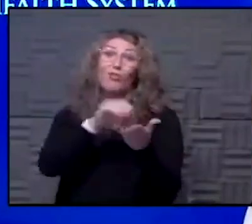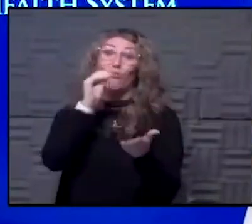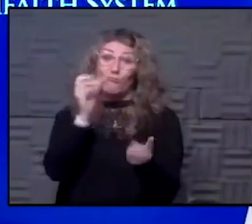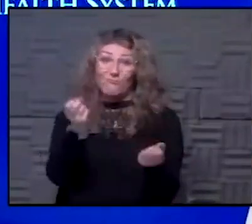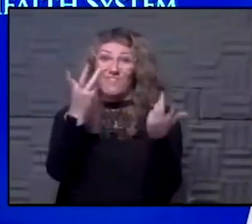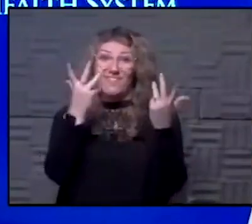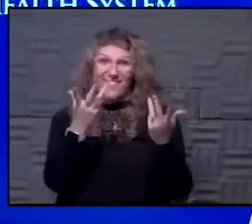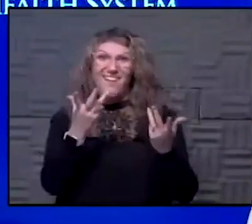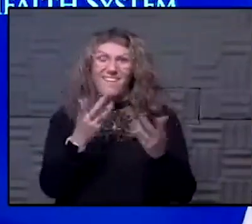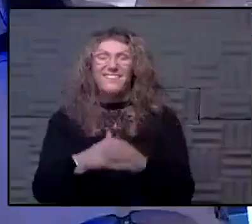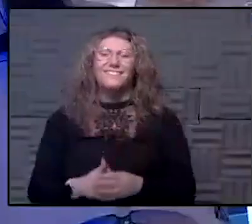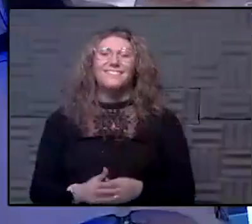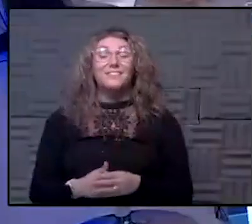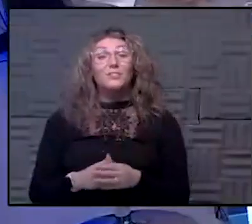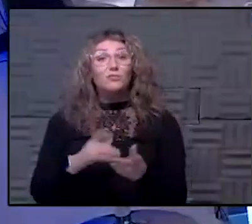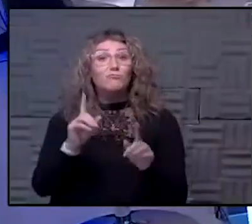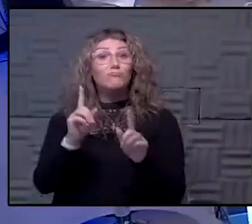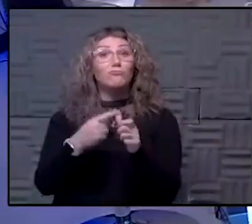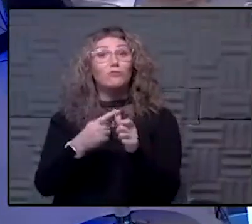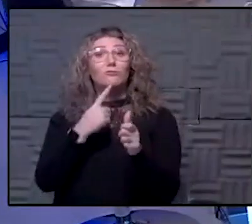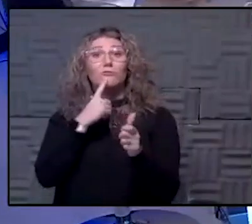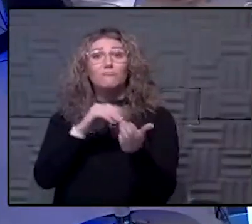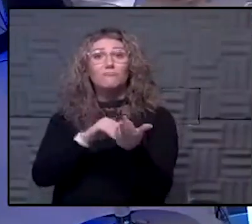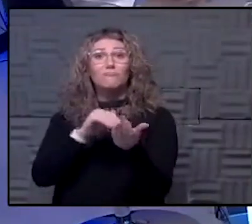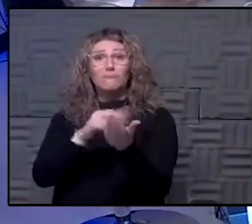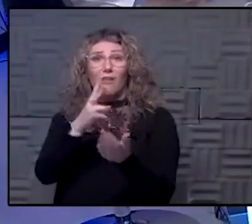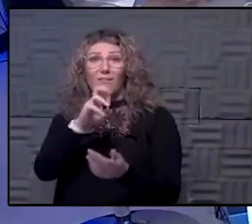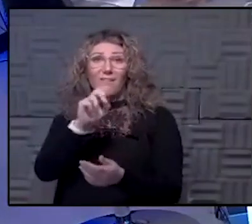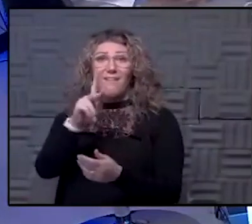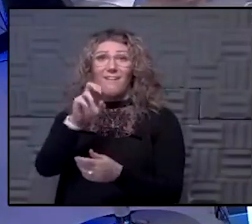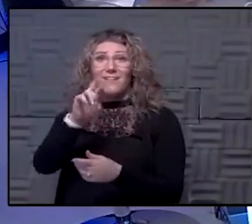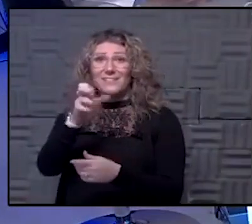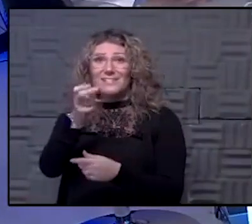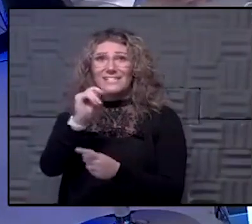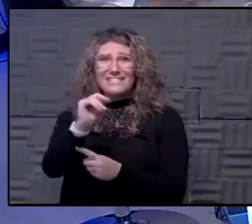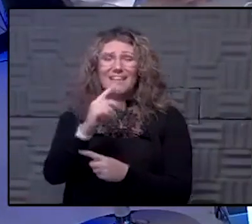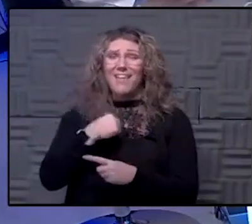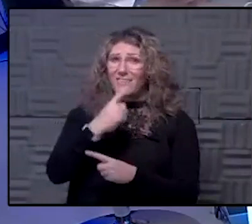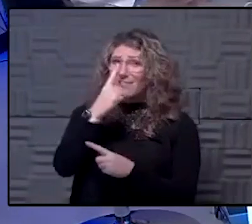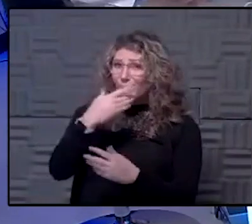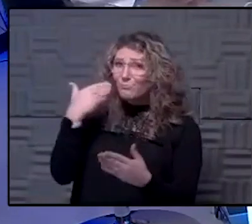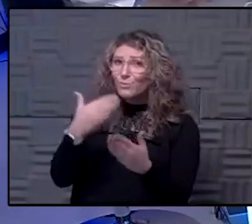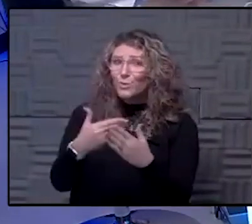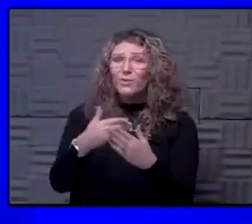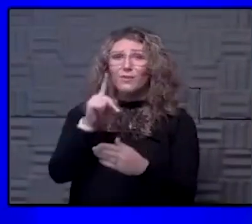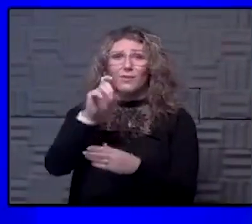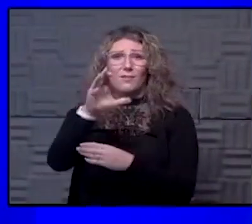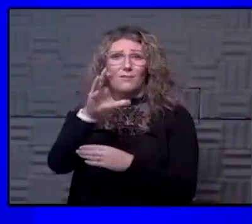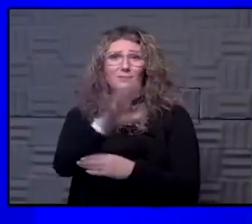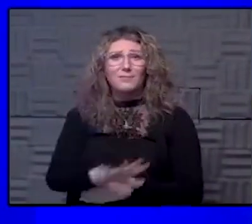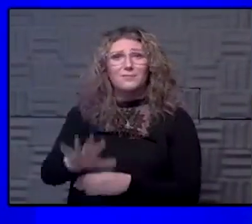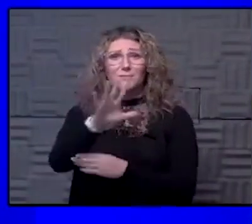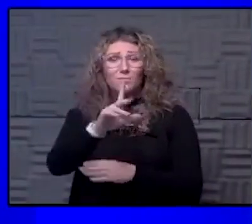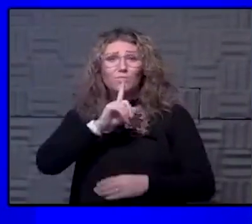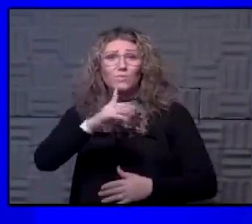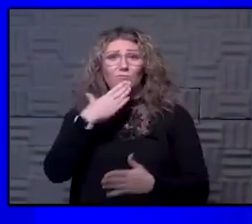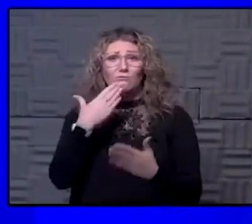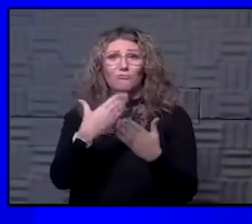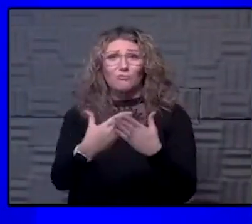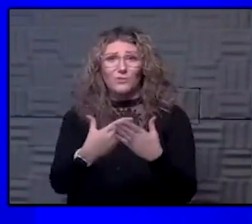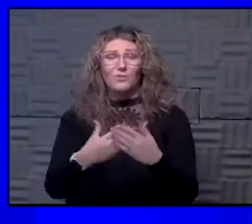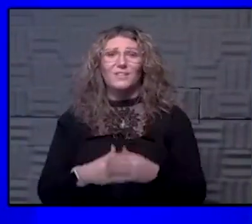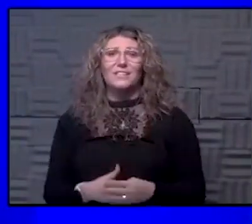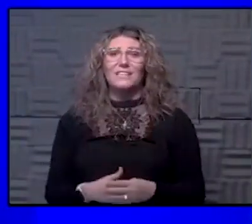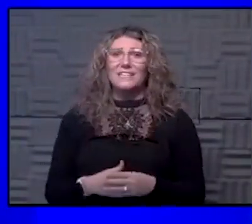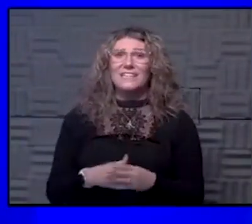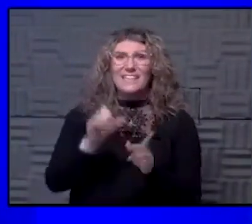way. But first, Hawkeye, how are we doing? Yeah, we're still doing pretty good. I think in the Kansas City region, we're doing really good. Our